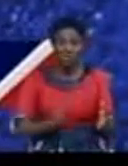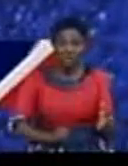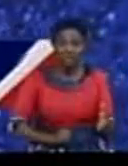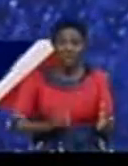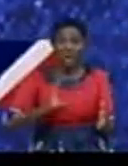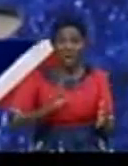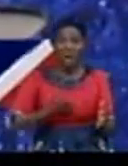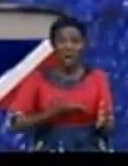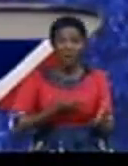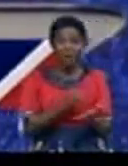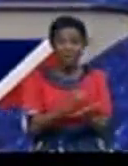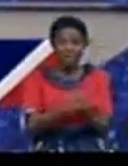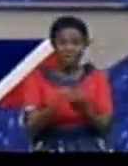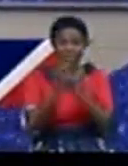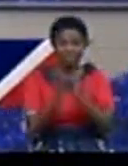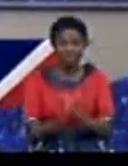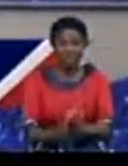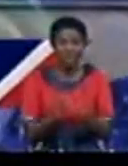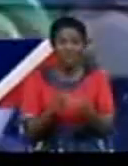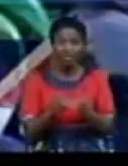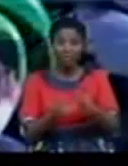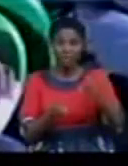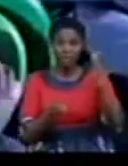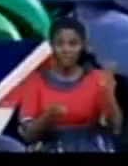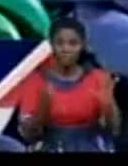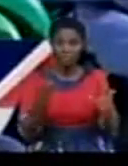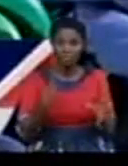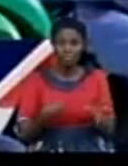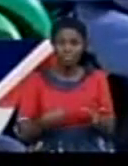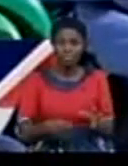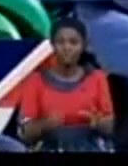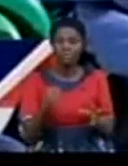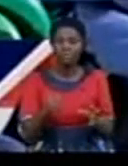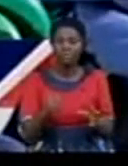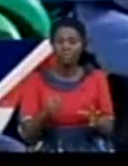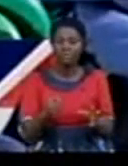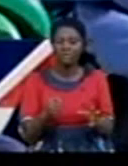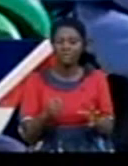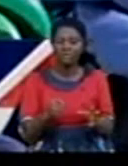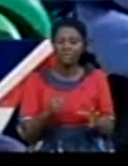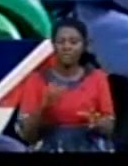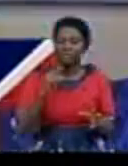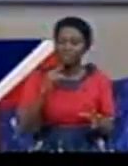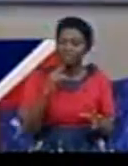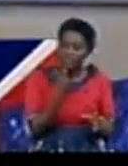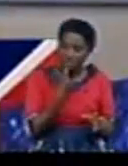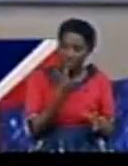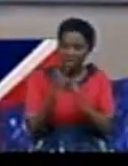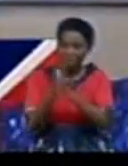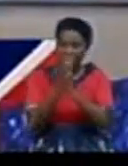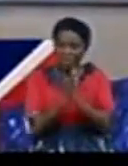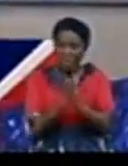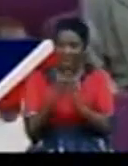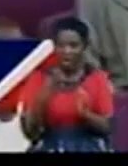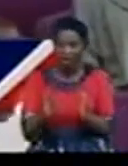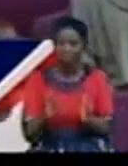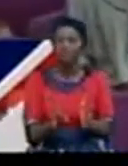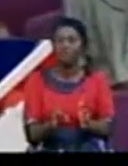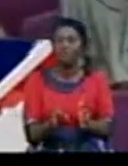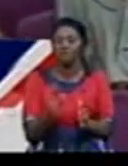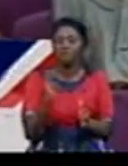sanctifier. Number two, the passionate prayer of earnest saints. Number three,